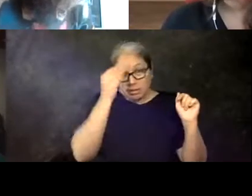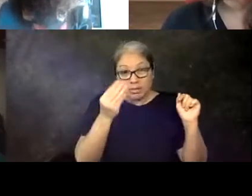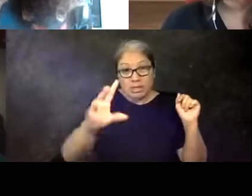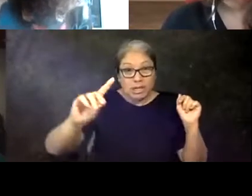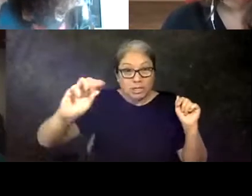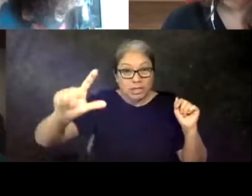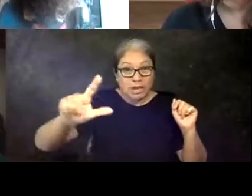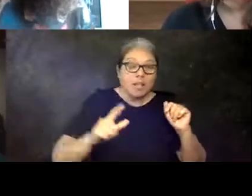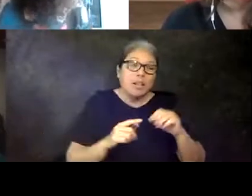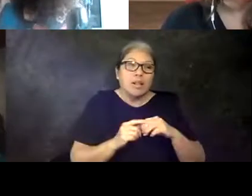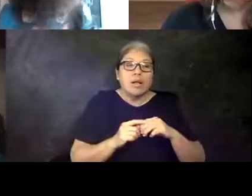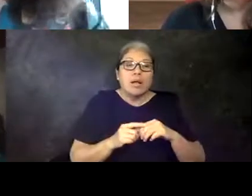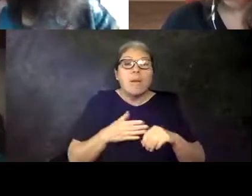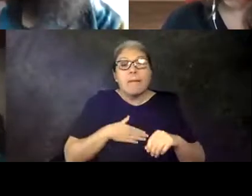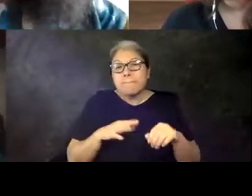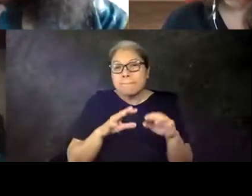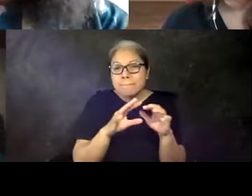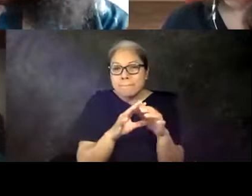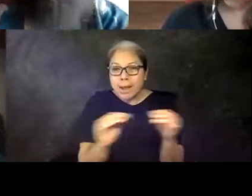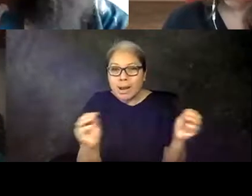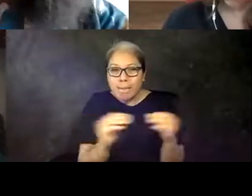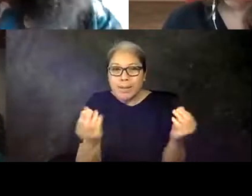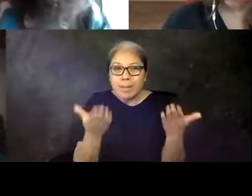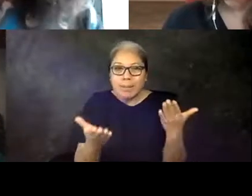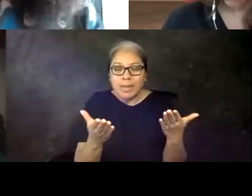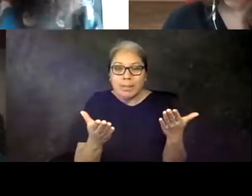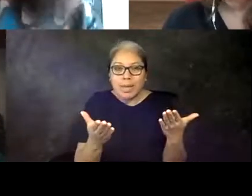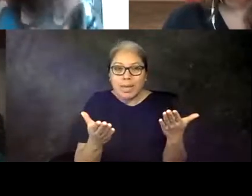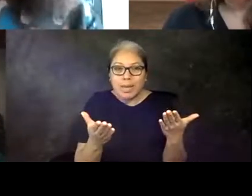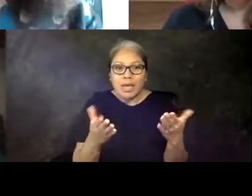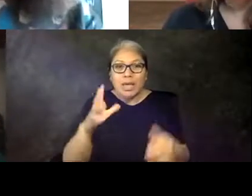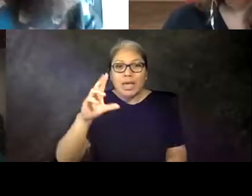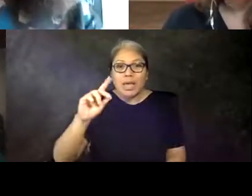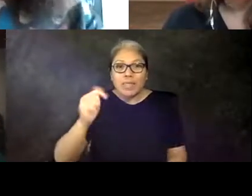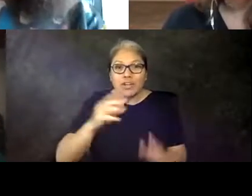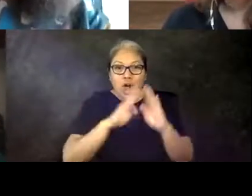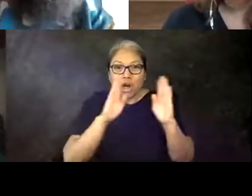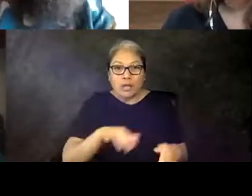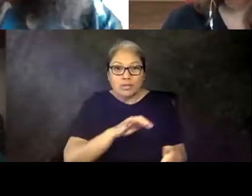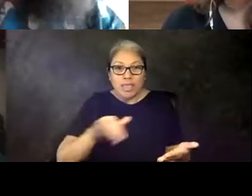and my comment's probably going to place me in the doghouse, and that's okay,